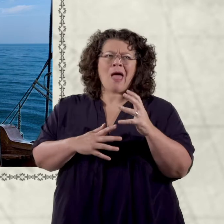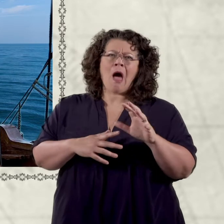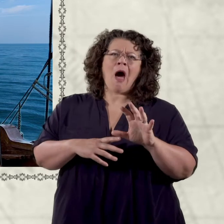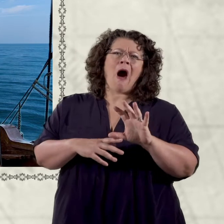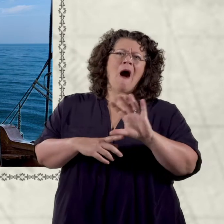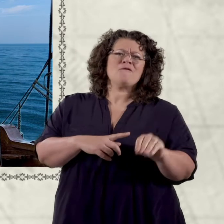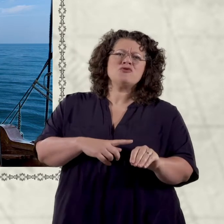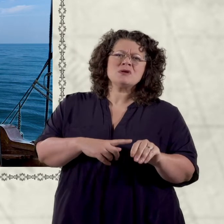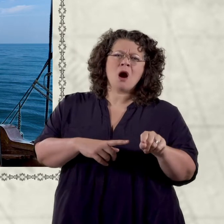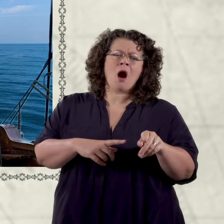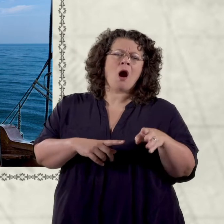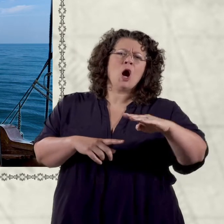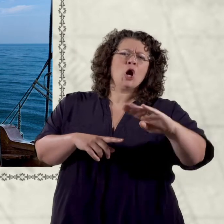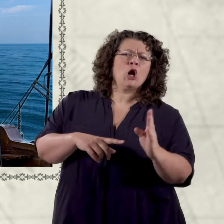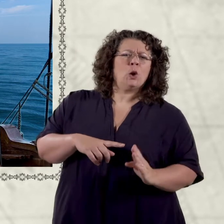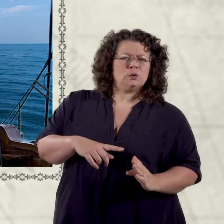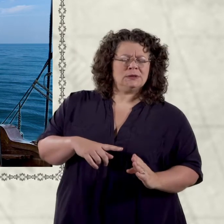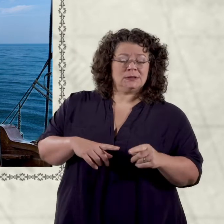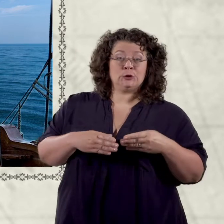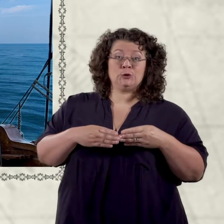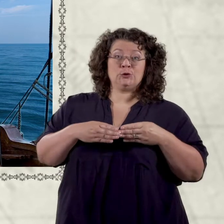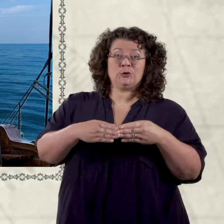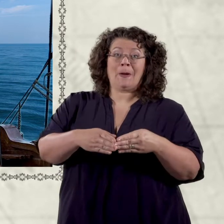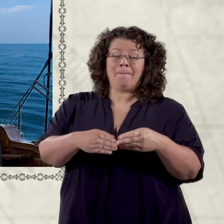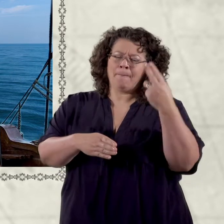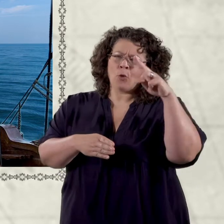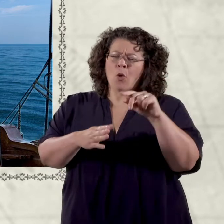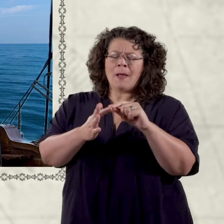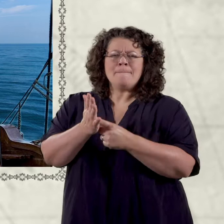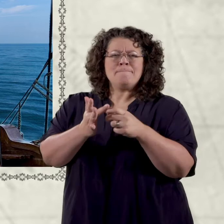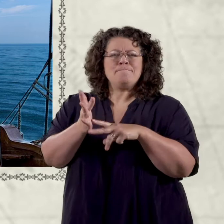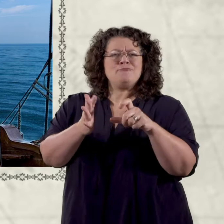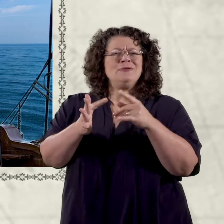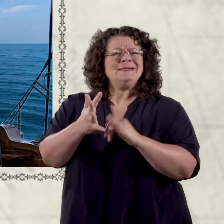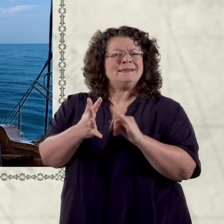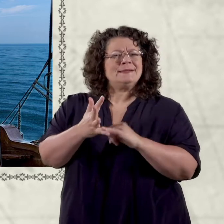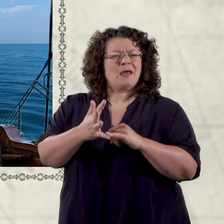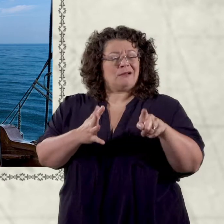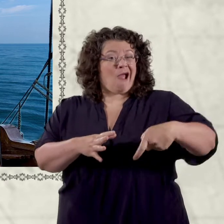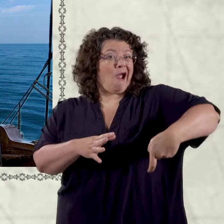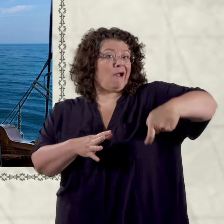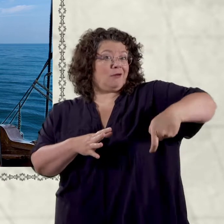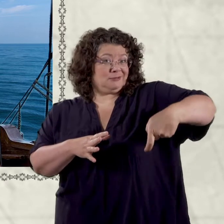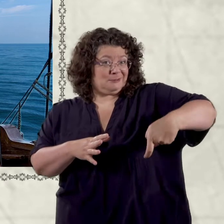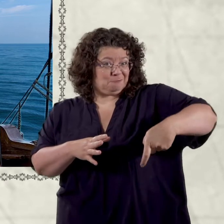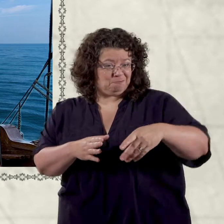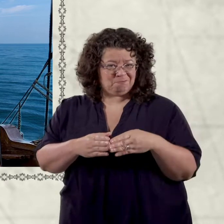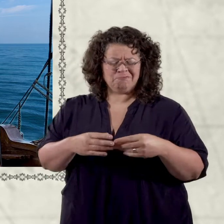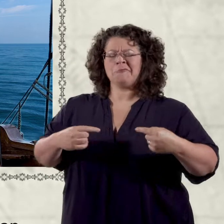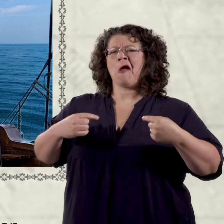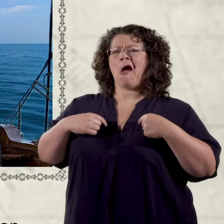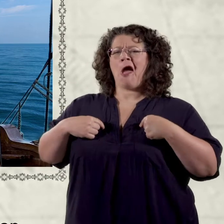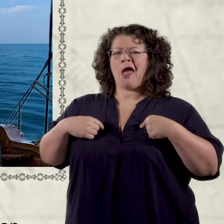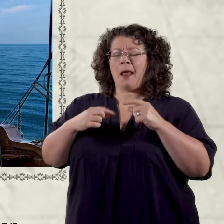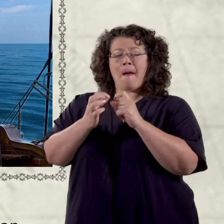In the bay off the coast of Africa, the ship, the Princess, is anchored.